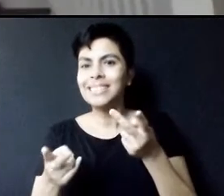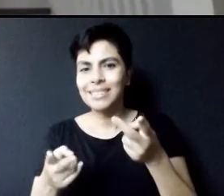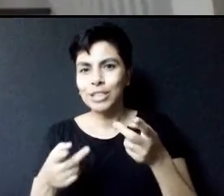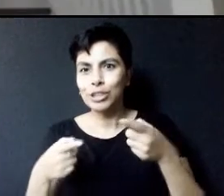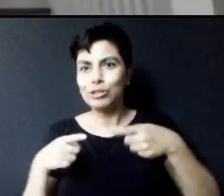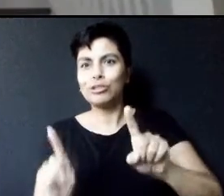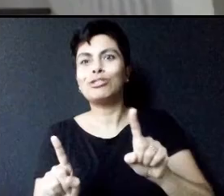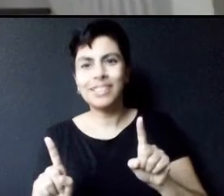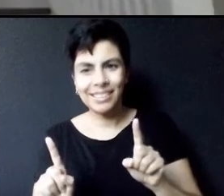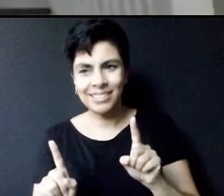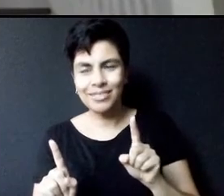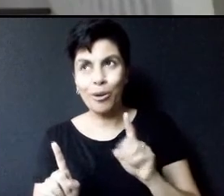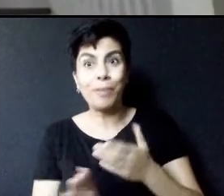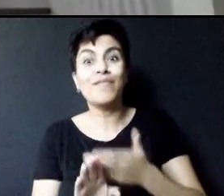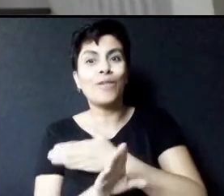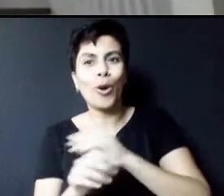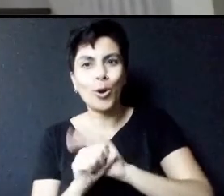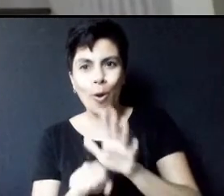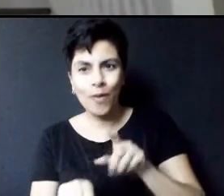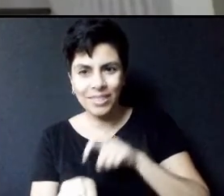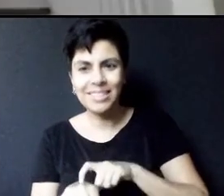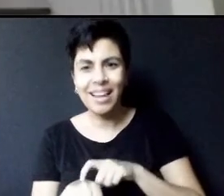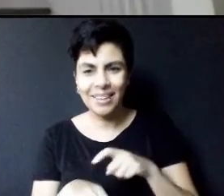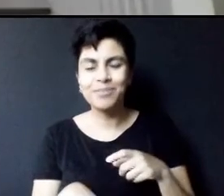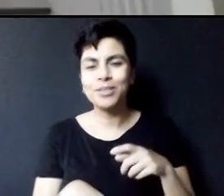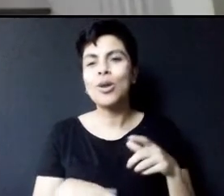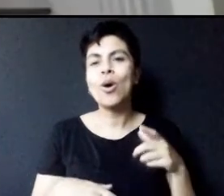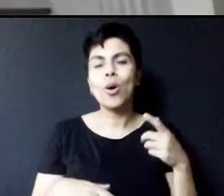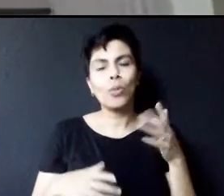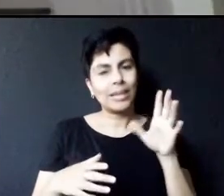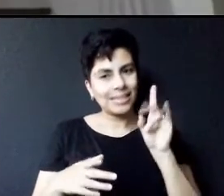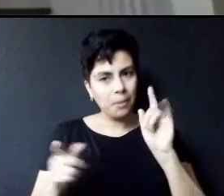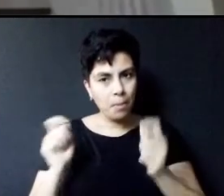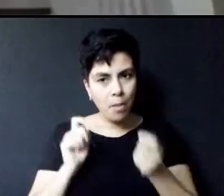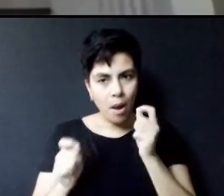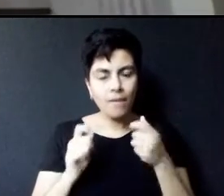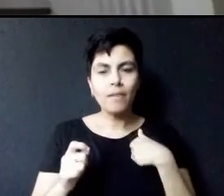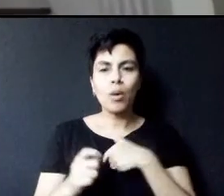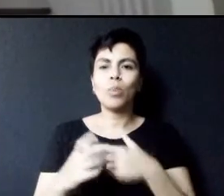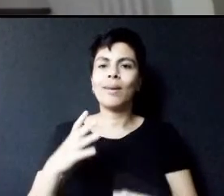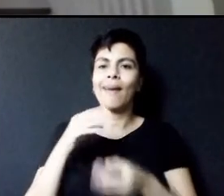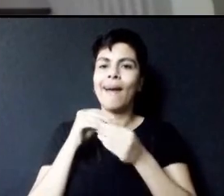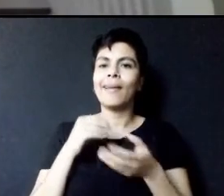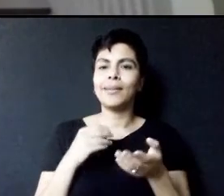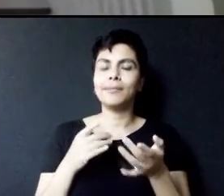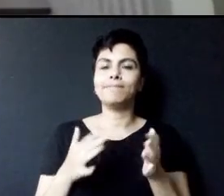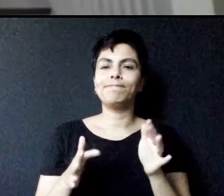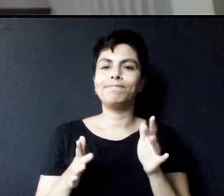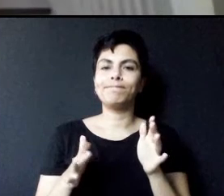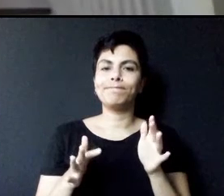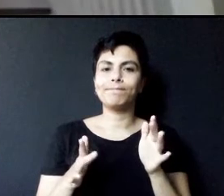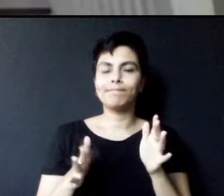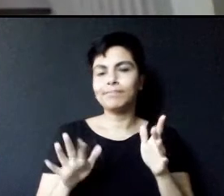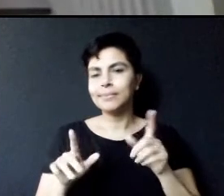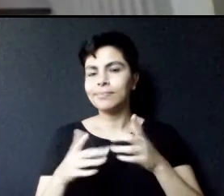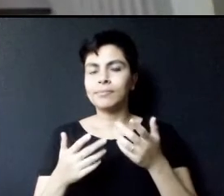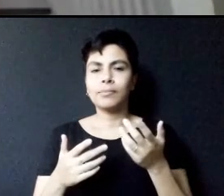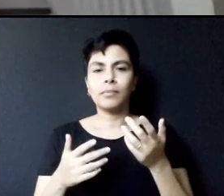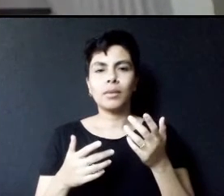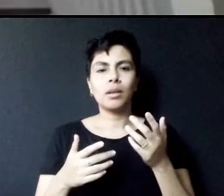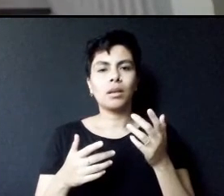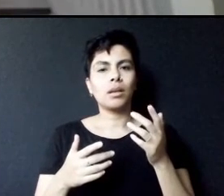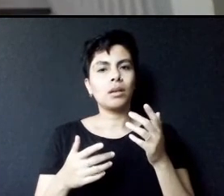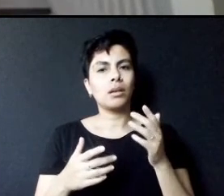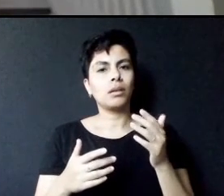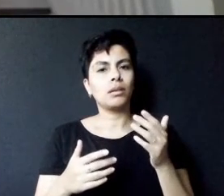the museum during non-COVID time. So we modified it and added sort of